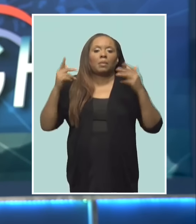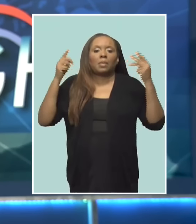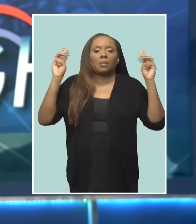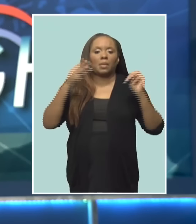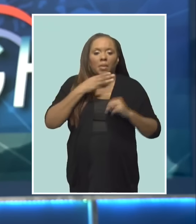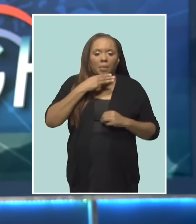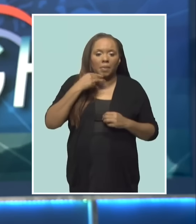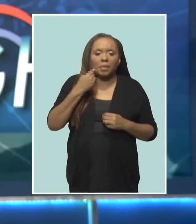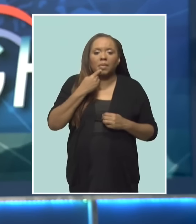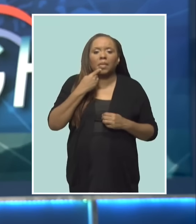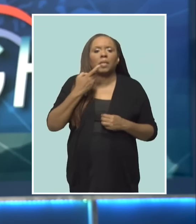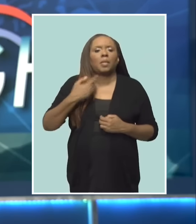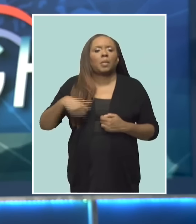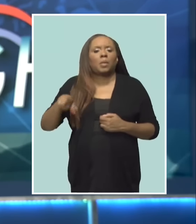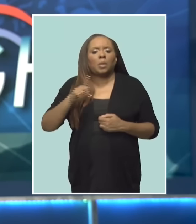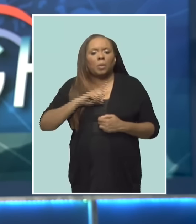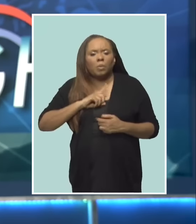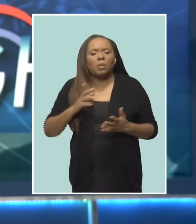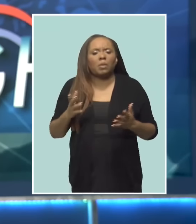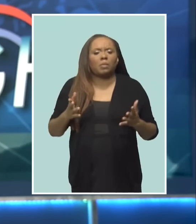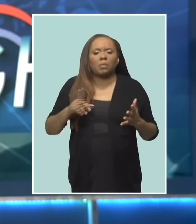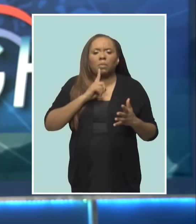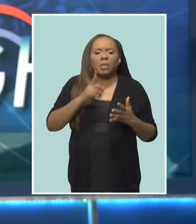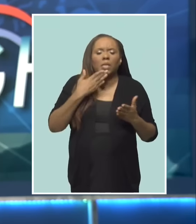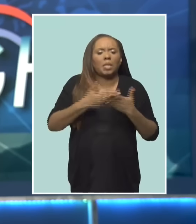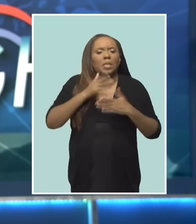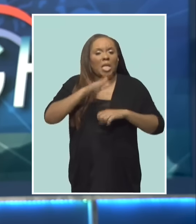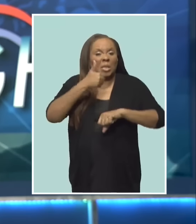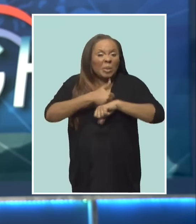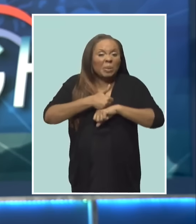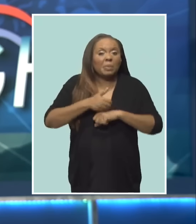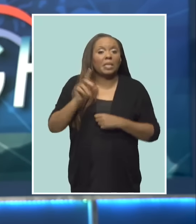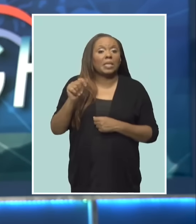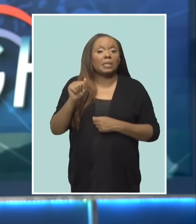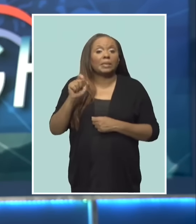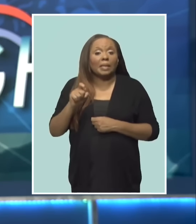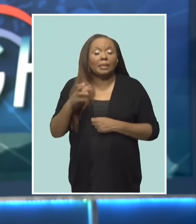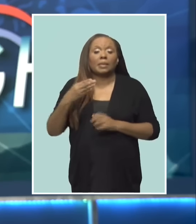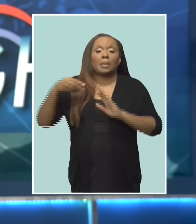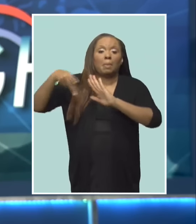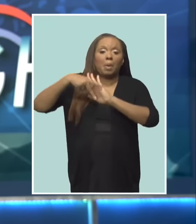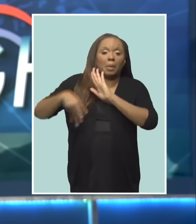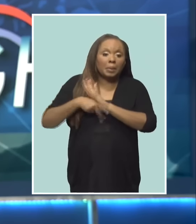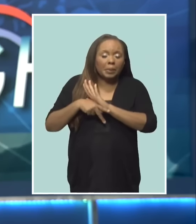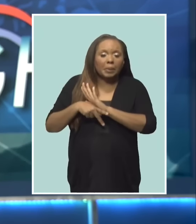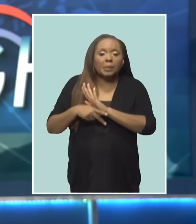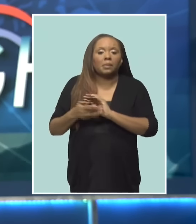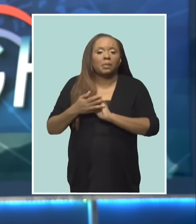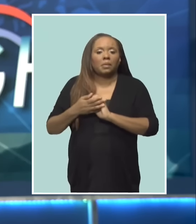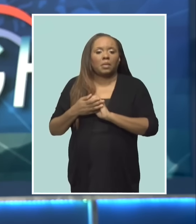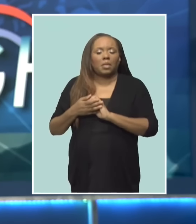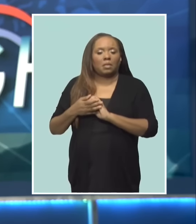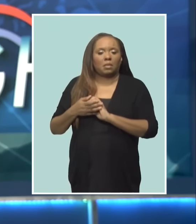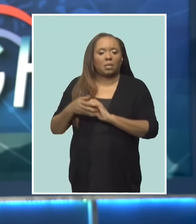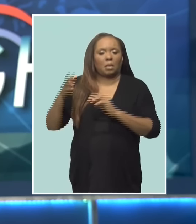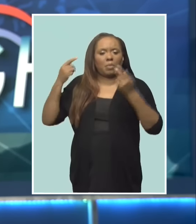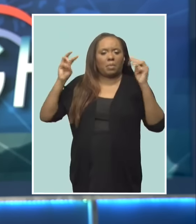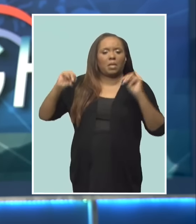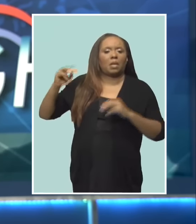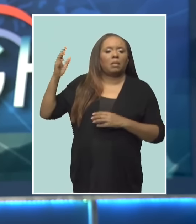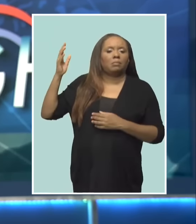in crafting an enabling tax and policy framework to assist in this regard. Her comments came at the launch of the Global